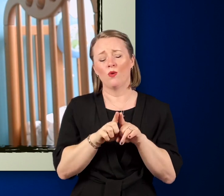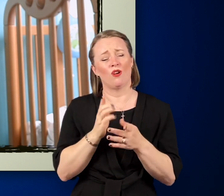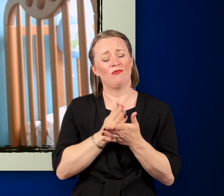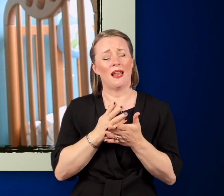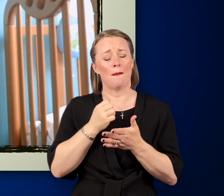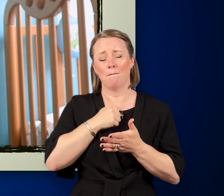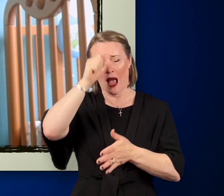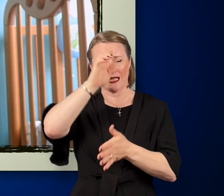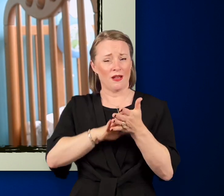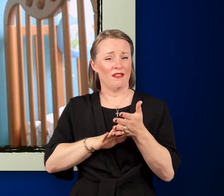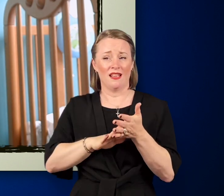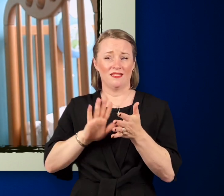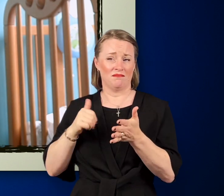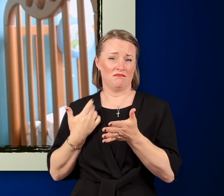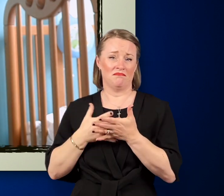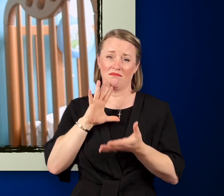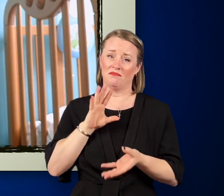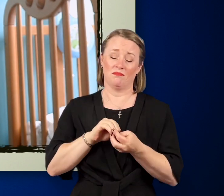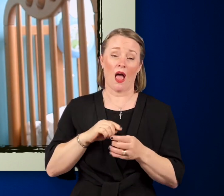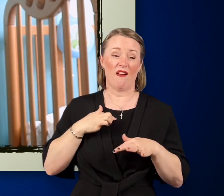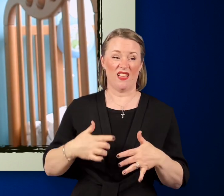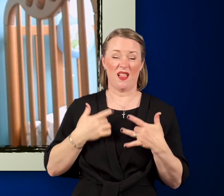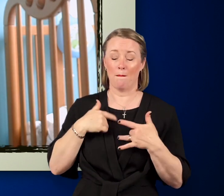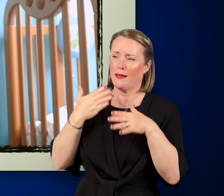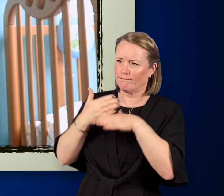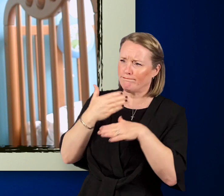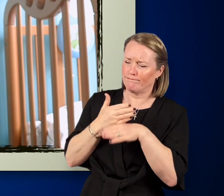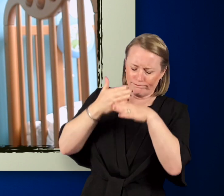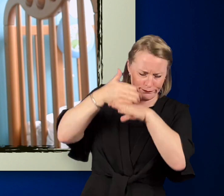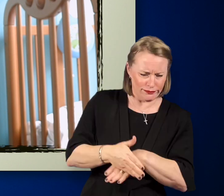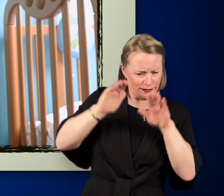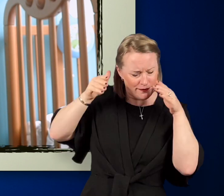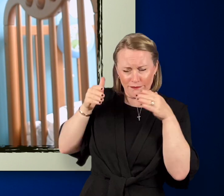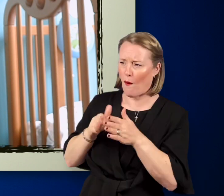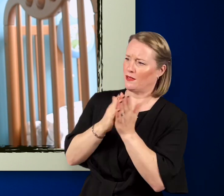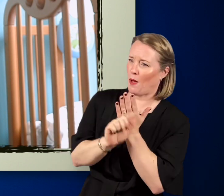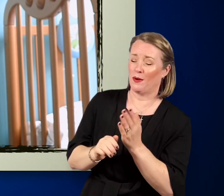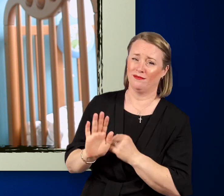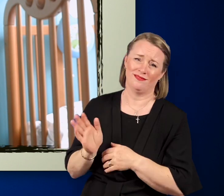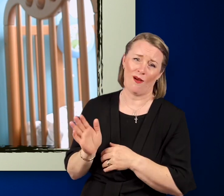experience recently. I've not felt like I've pulled my weight in my relationship with God, but the lamb